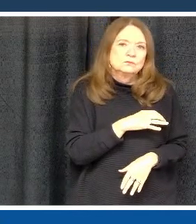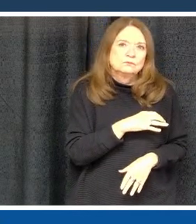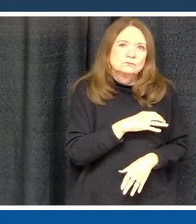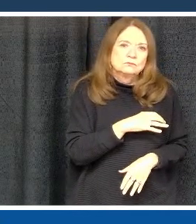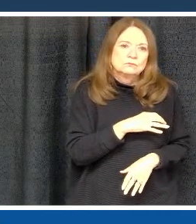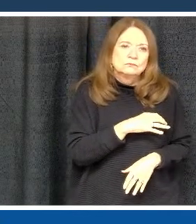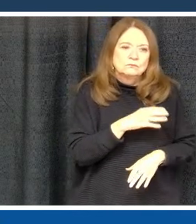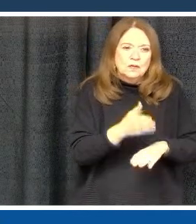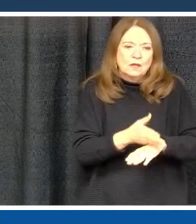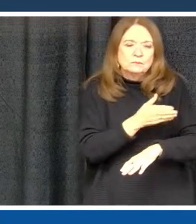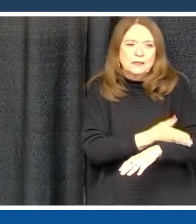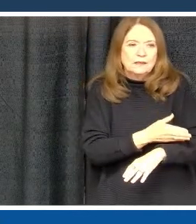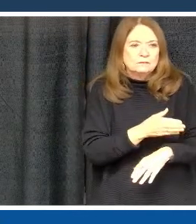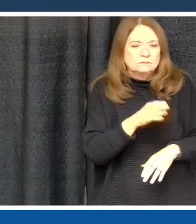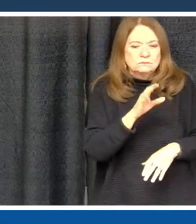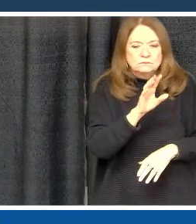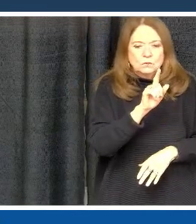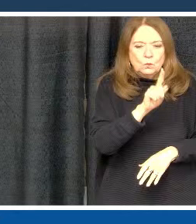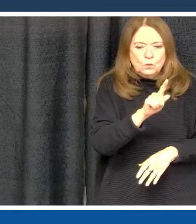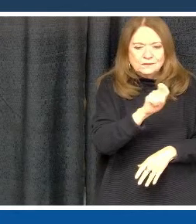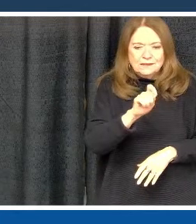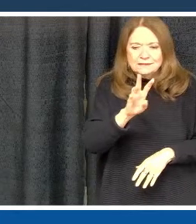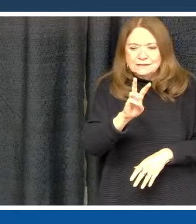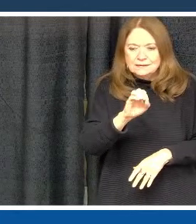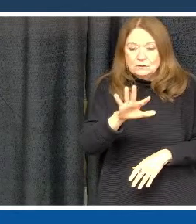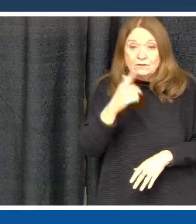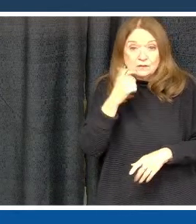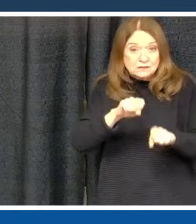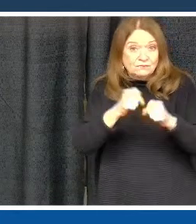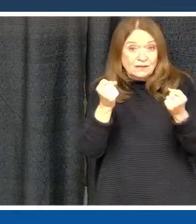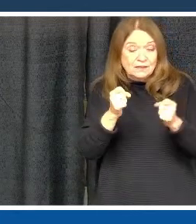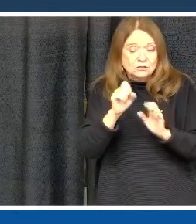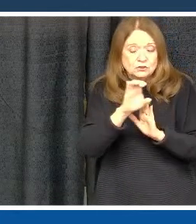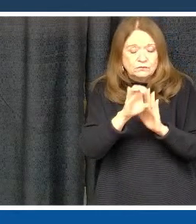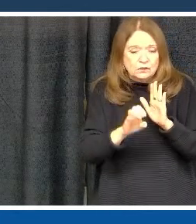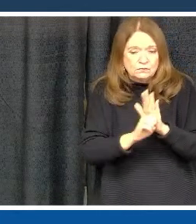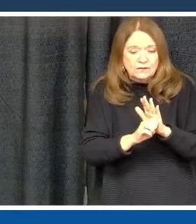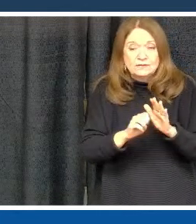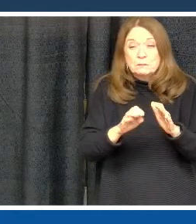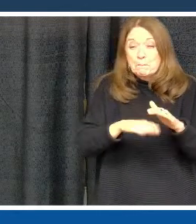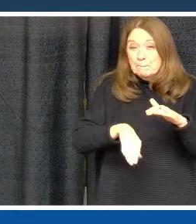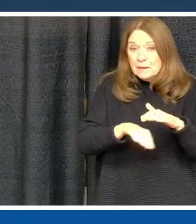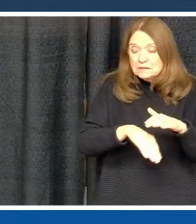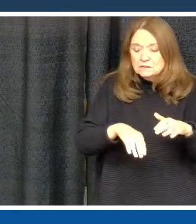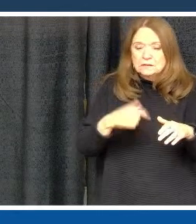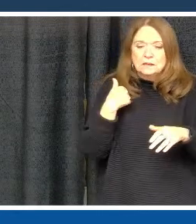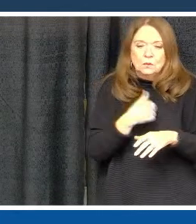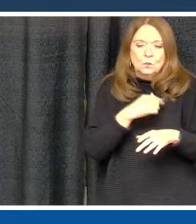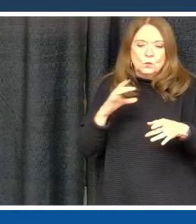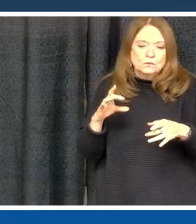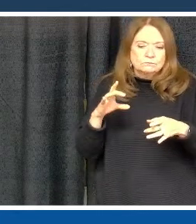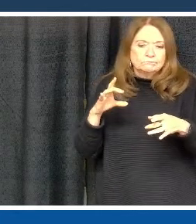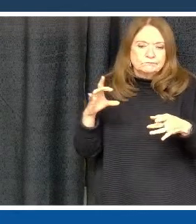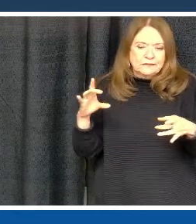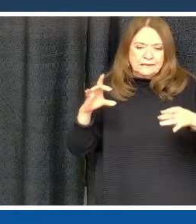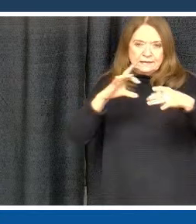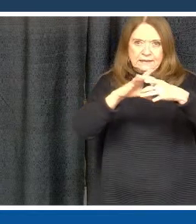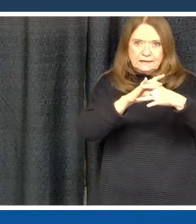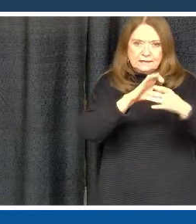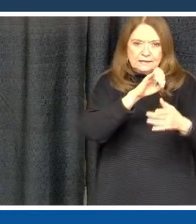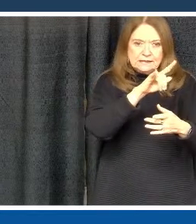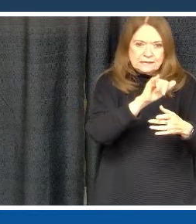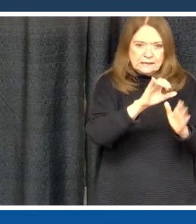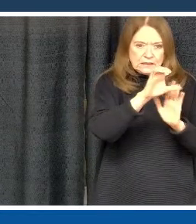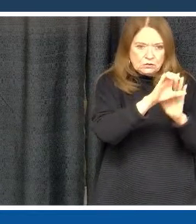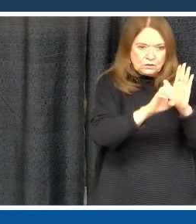update 1-605 to state that it is a violation of the Code of Ethics. Basically what we're doing is we're tying the city Code of